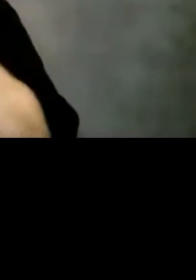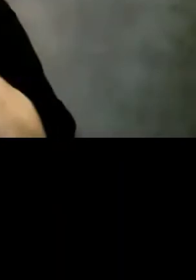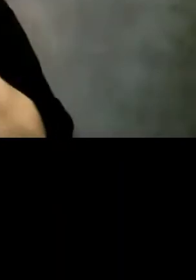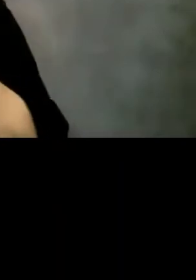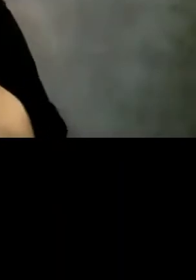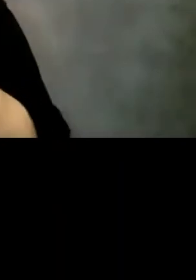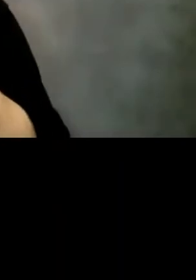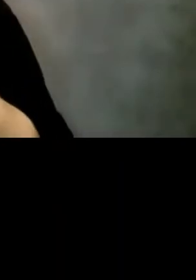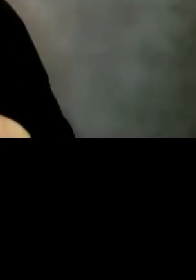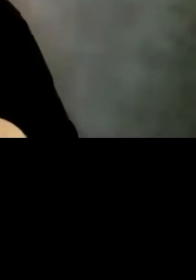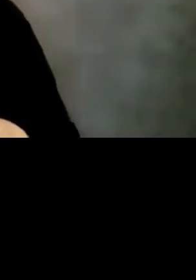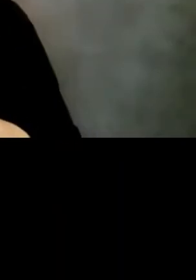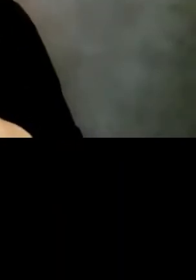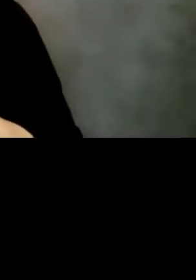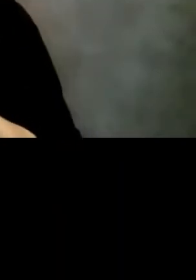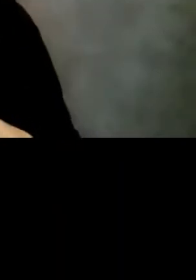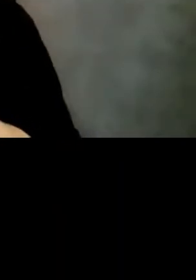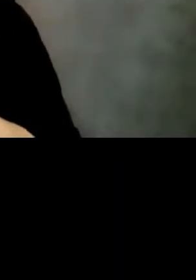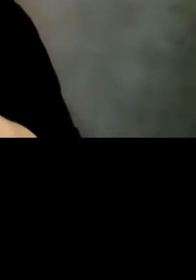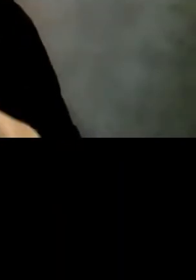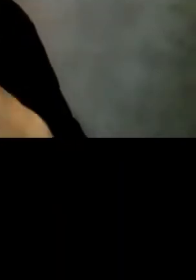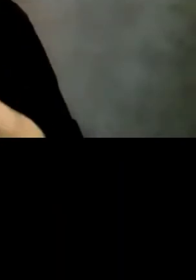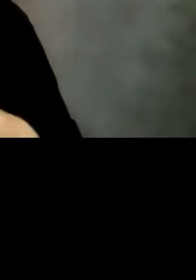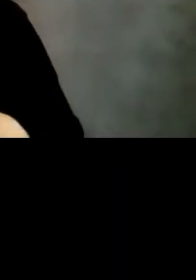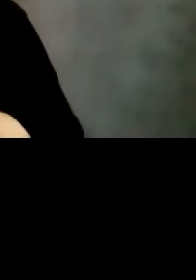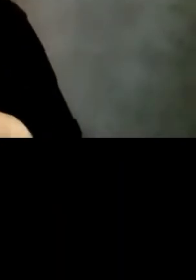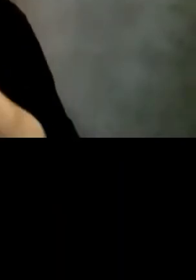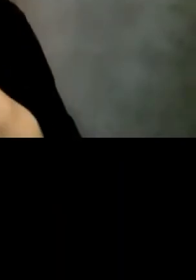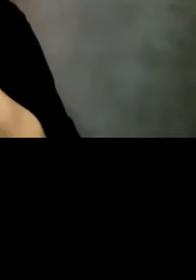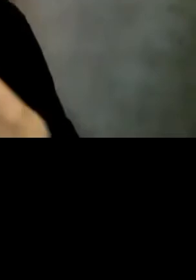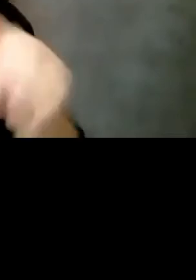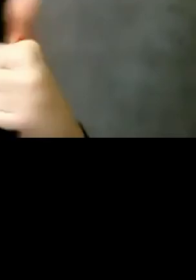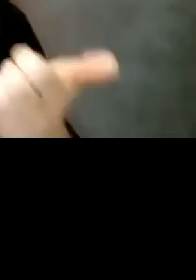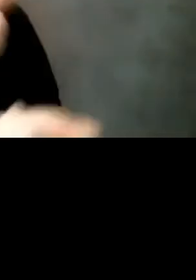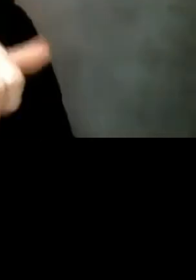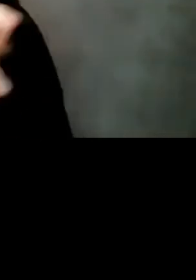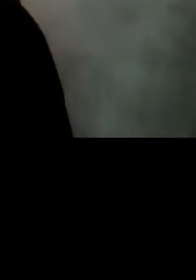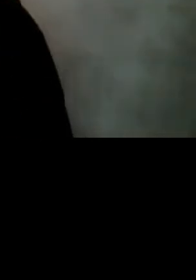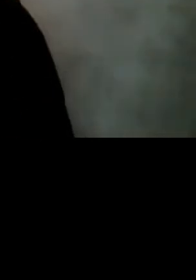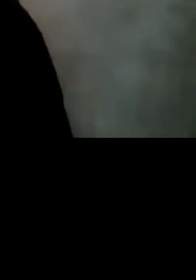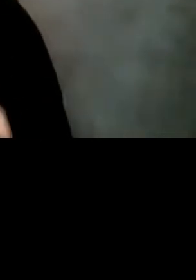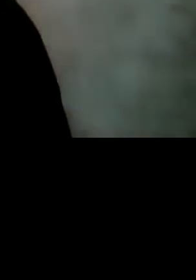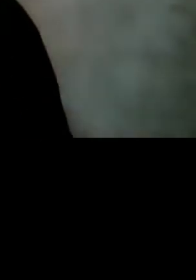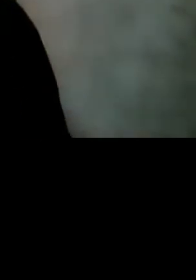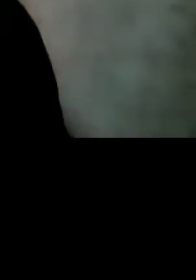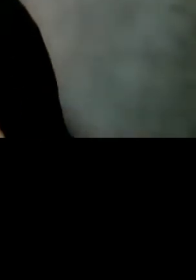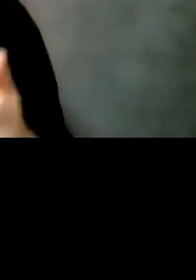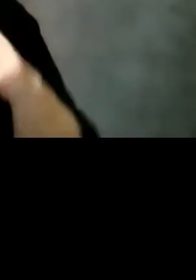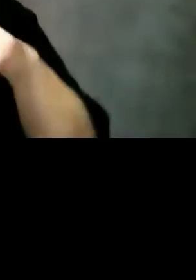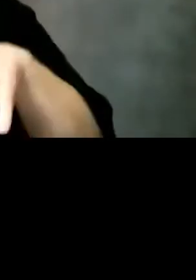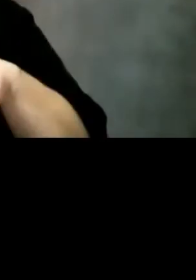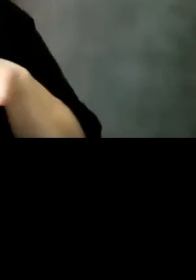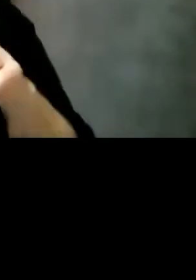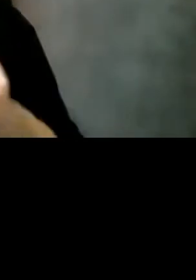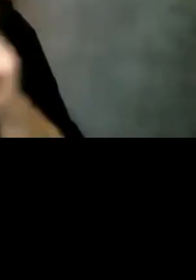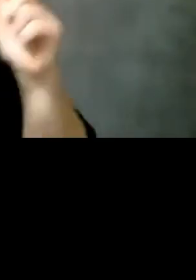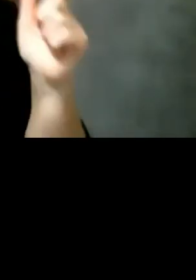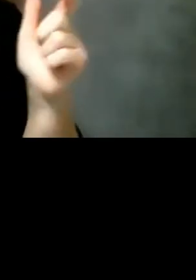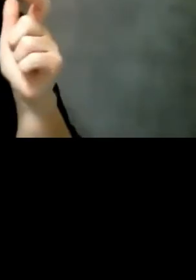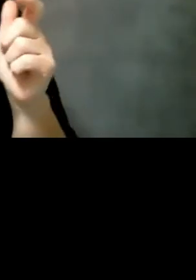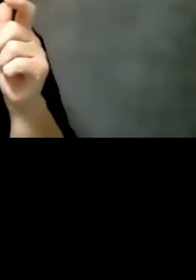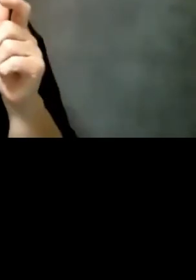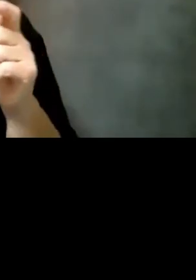find something that can rival it. So that would set the upper limit, upper bound for how large, you know, is a bias